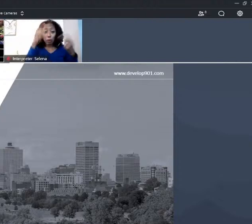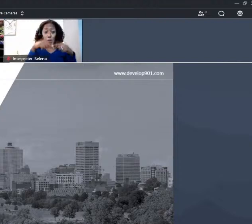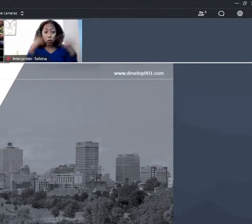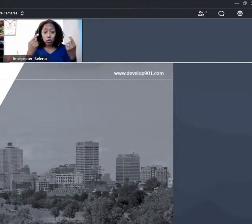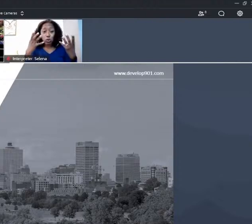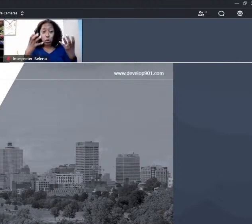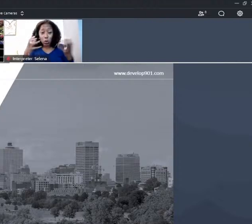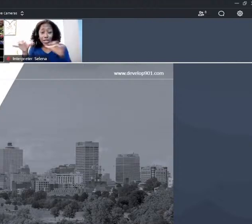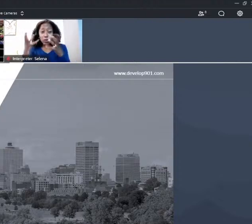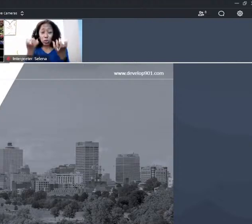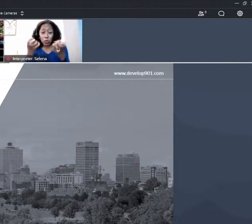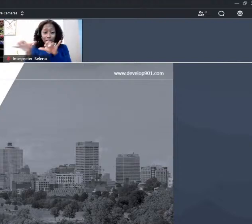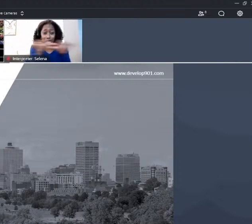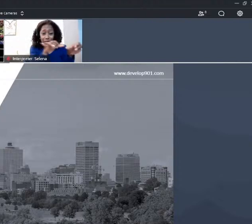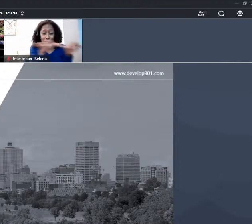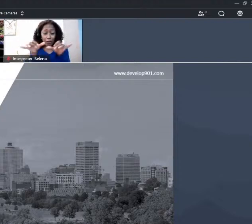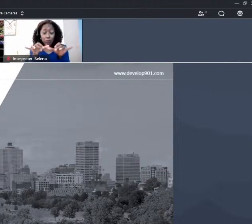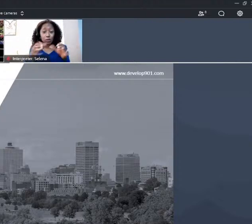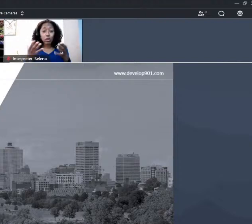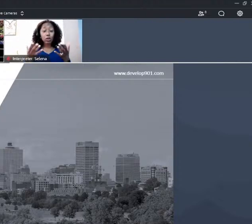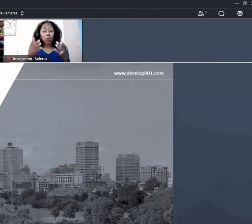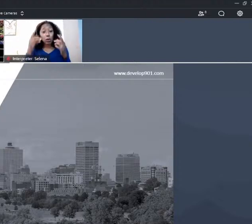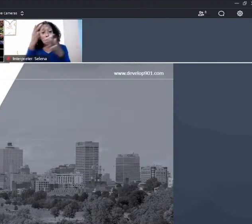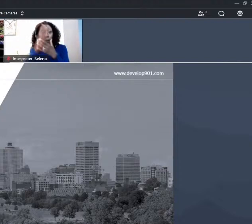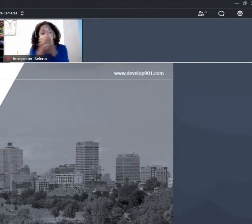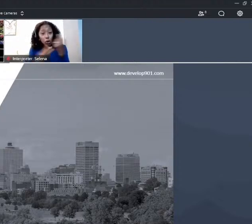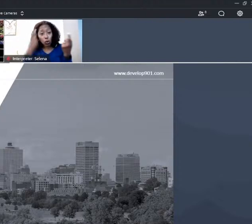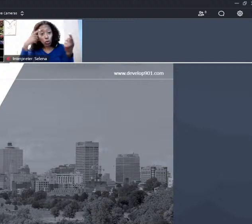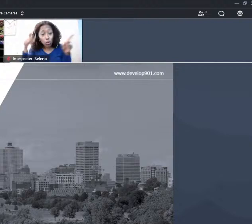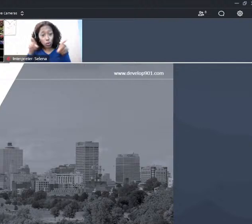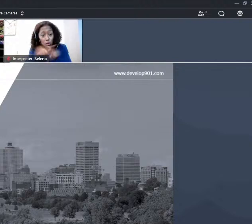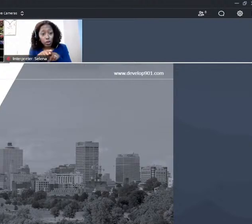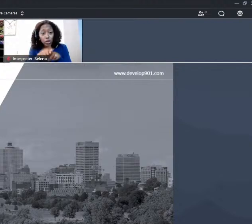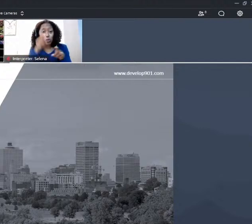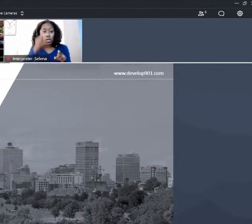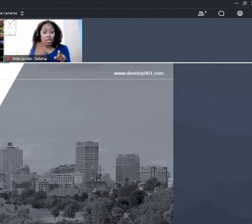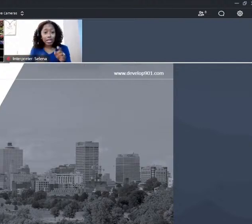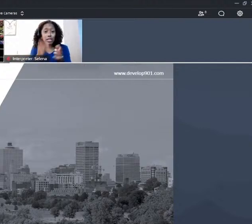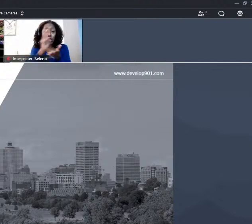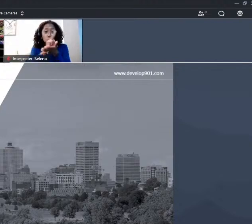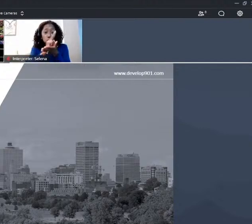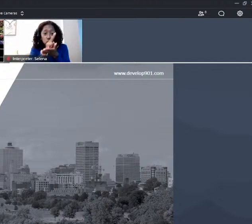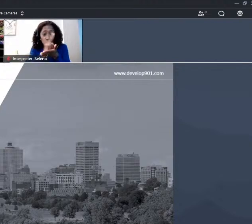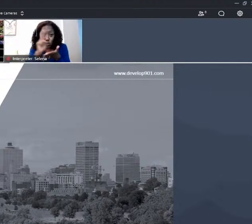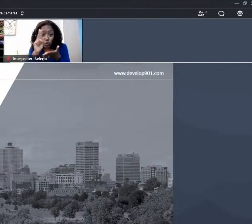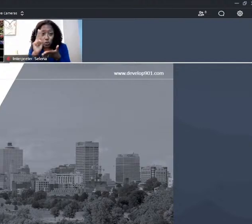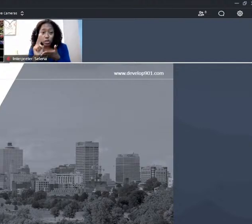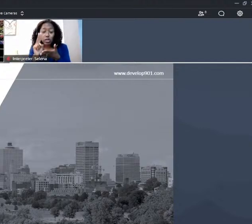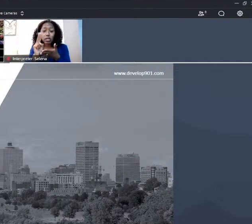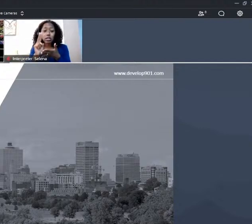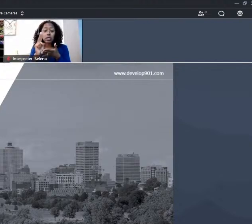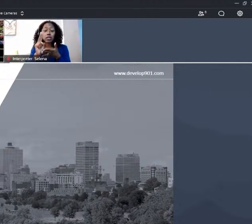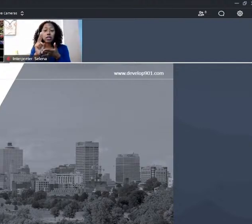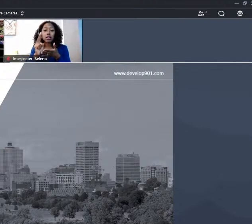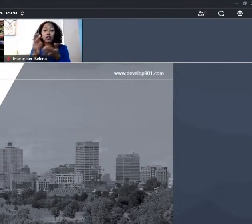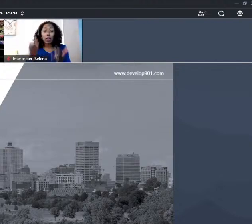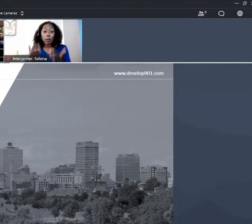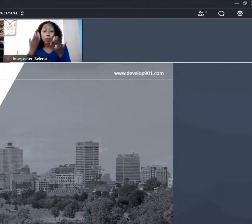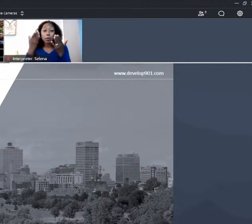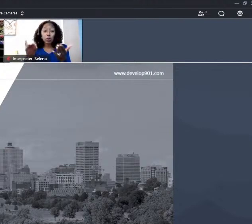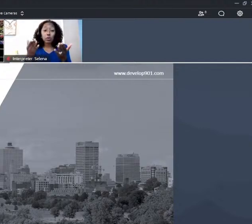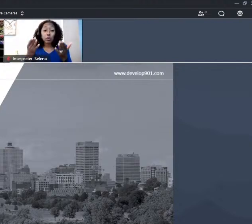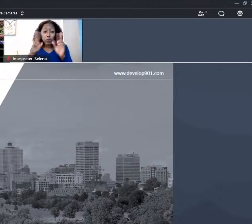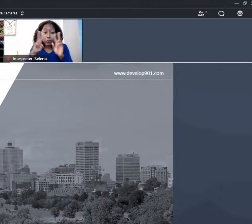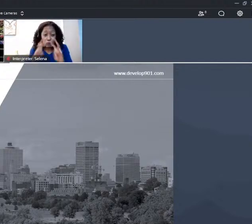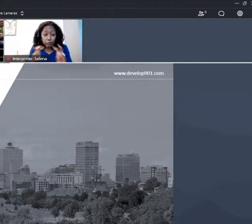we're going to need a minimum of just 2 weeks to look very carefully at that great proposal that